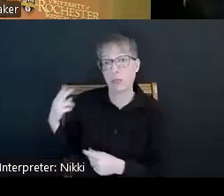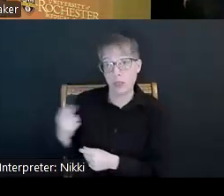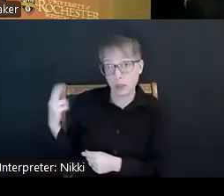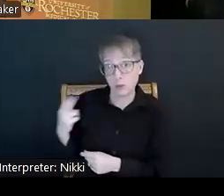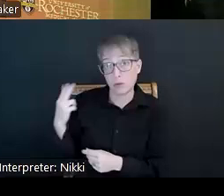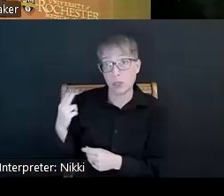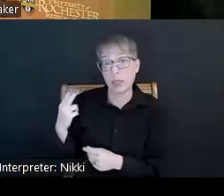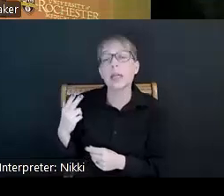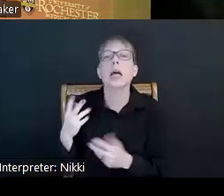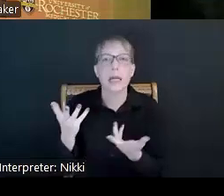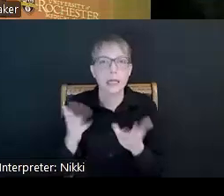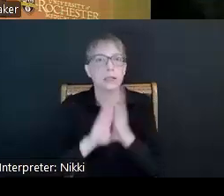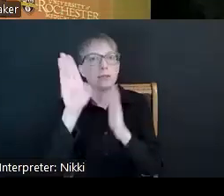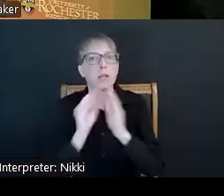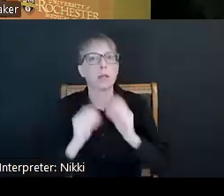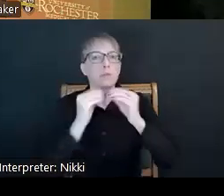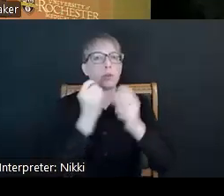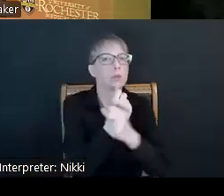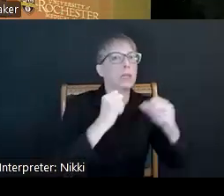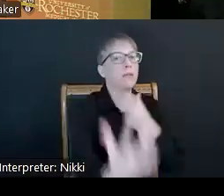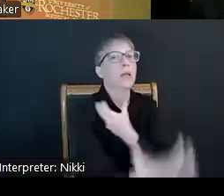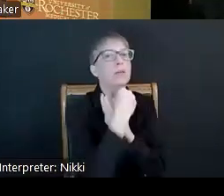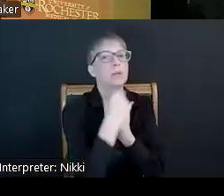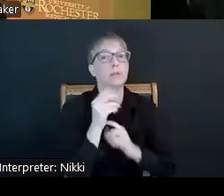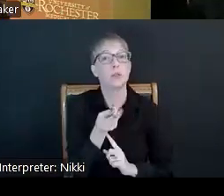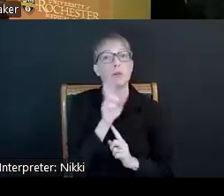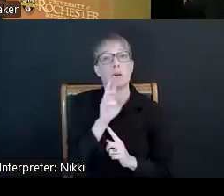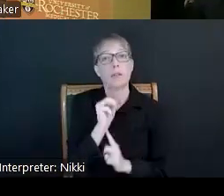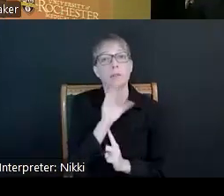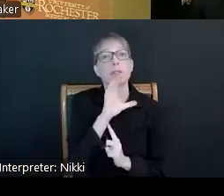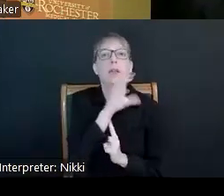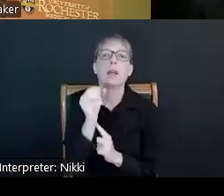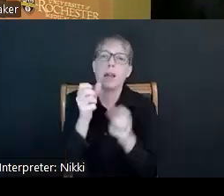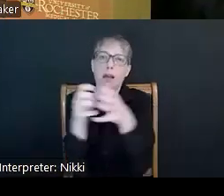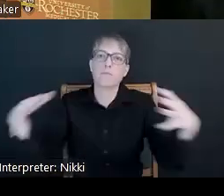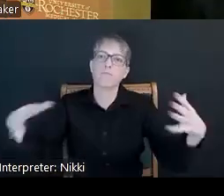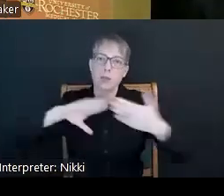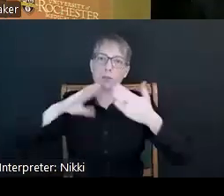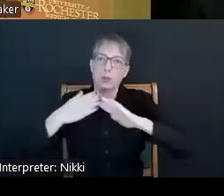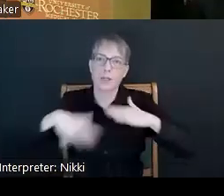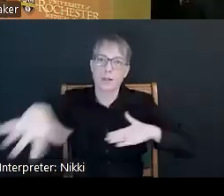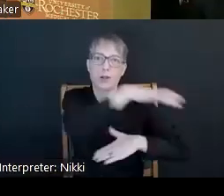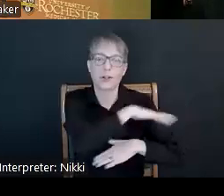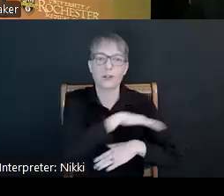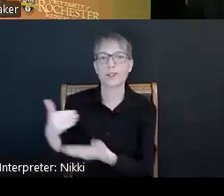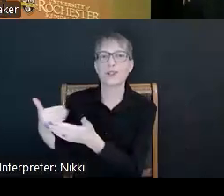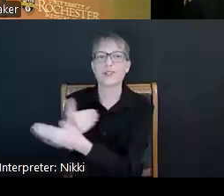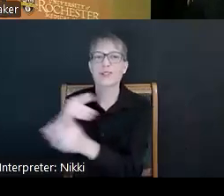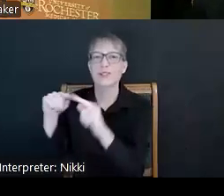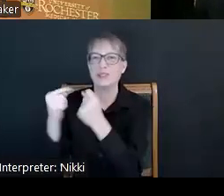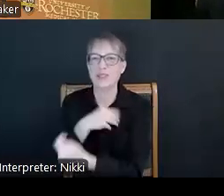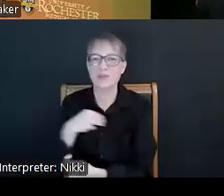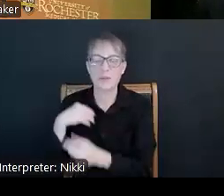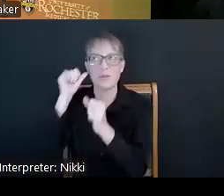inclusive URMC and larger community. And I'm delighted to have our brand new team member, amazing educator here in